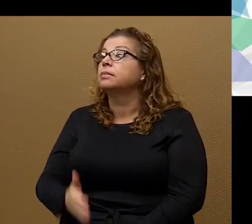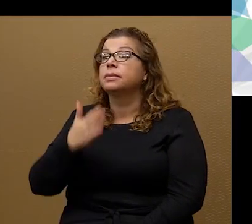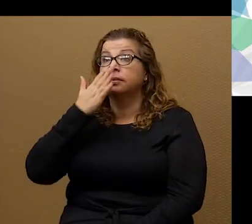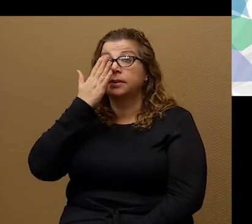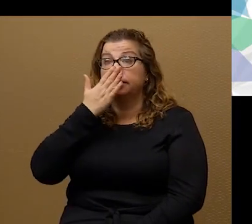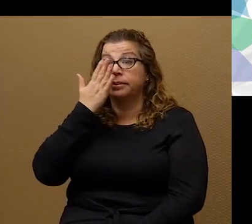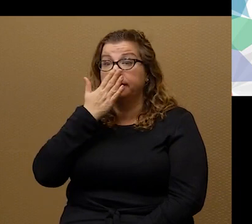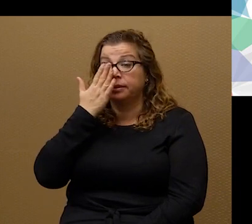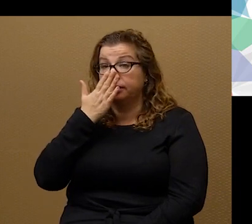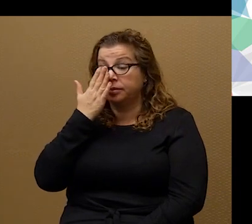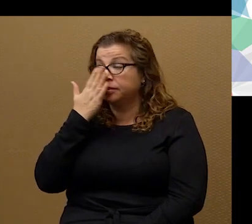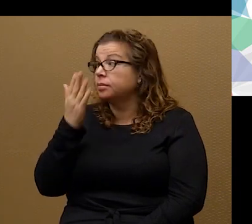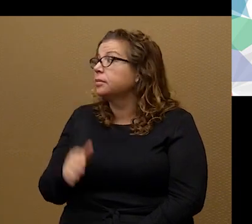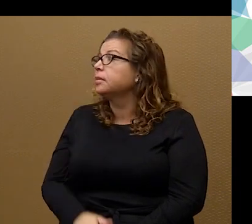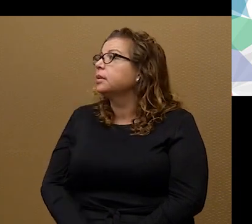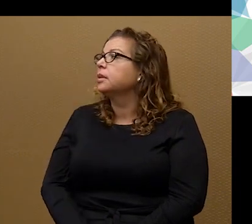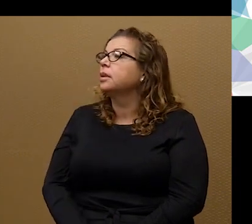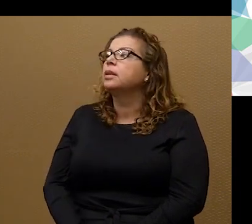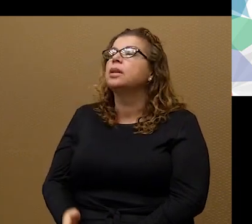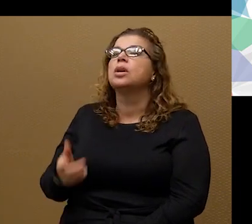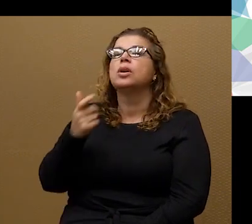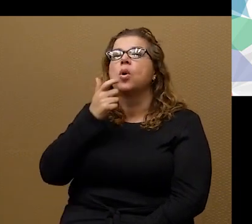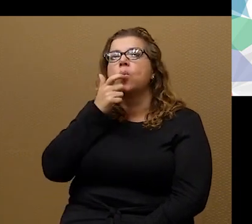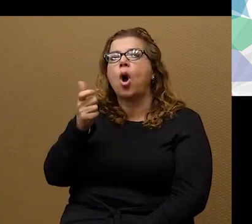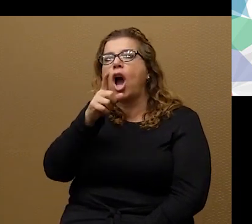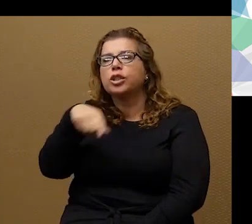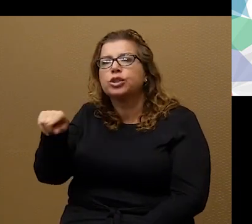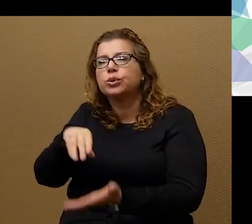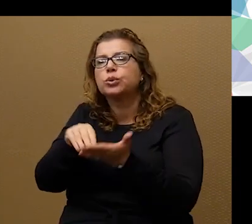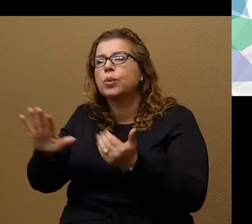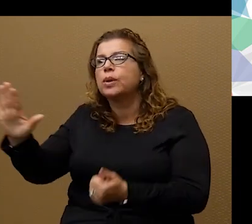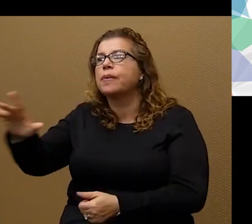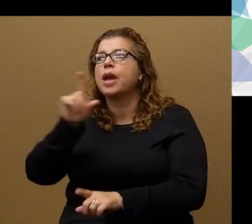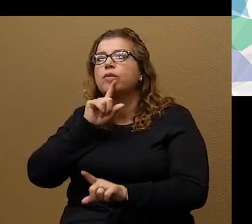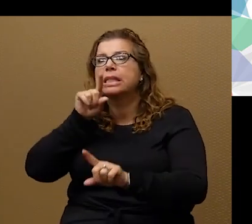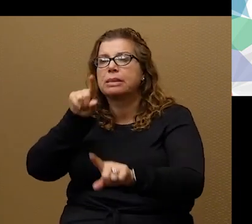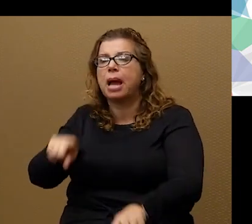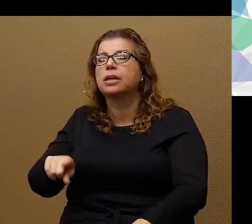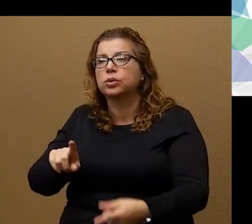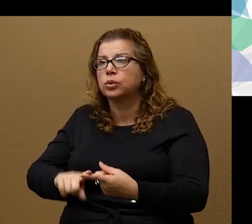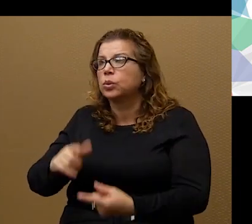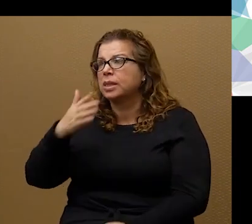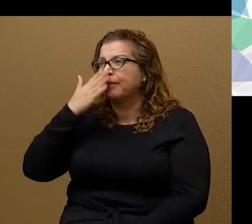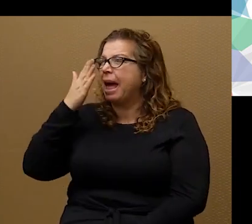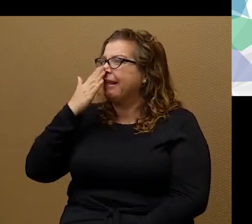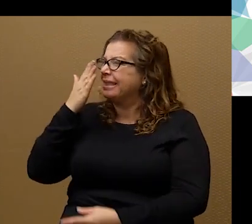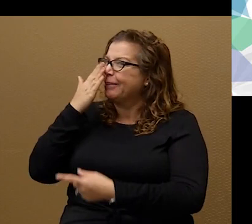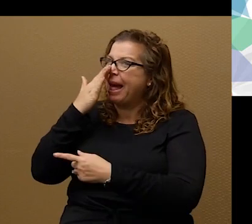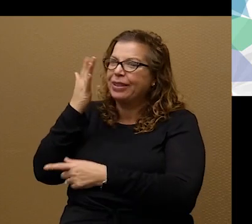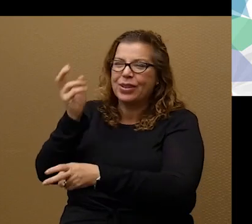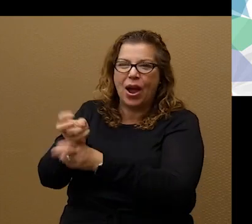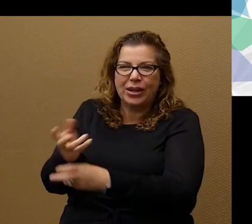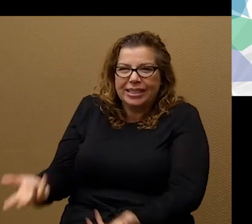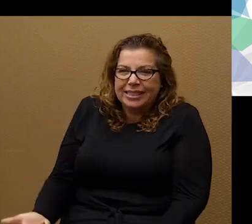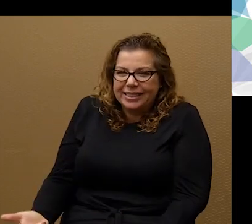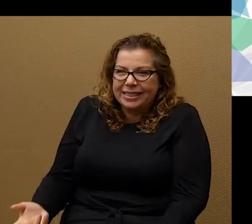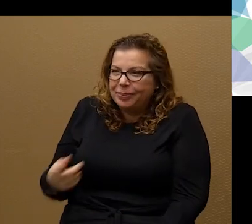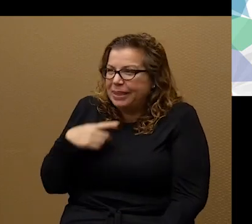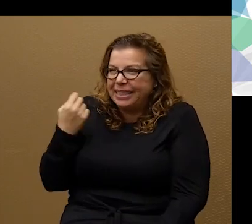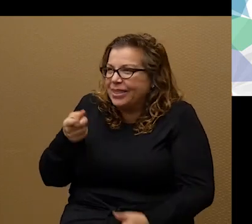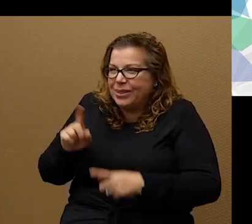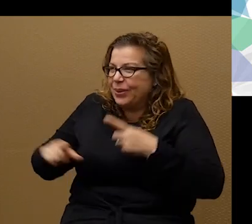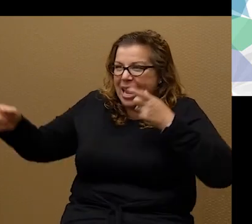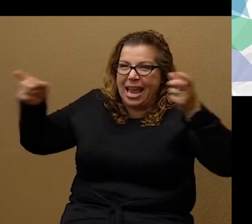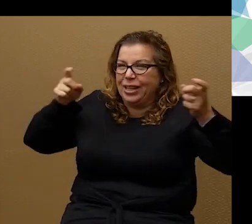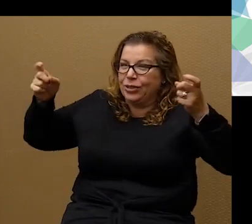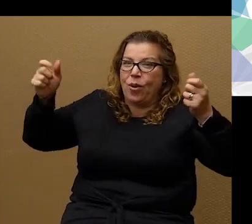Smell. Watch their responses. Smell is a tricky one because there's only so much you can